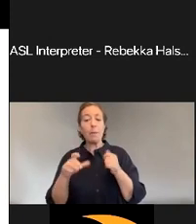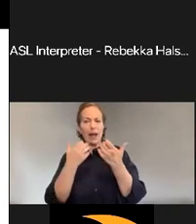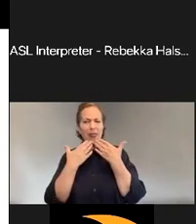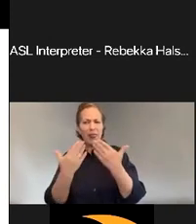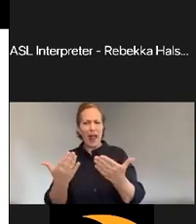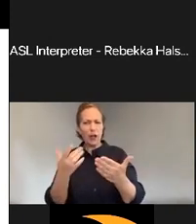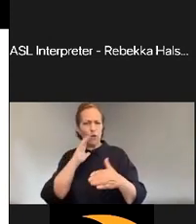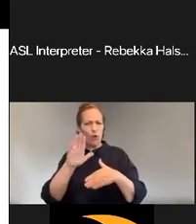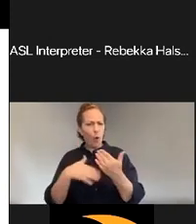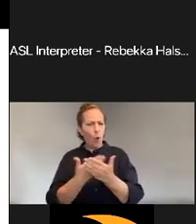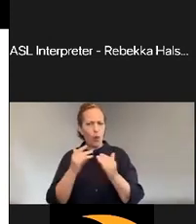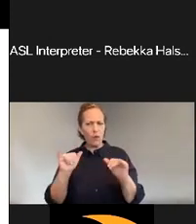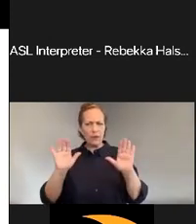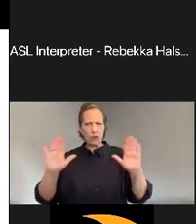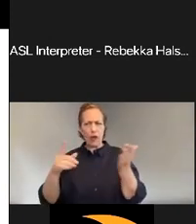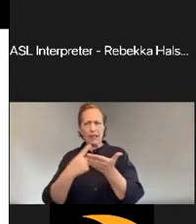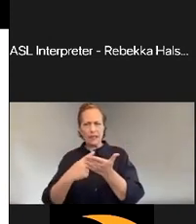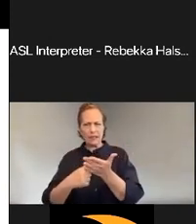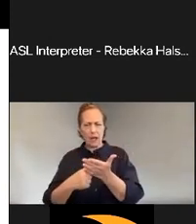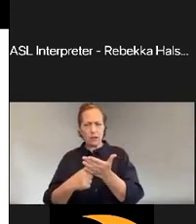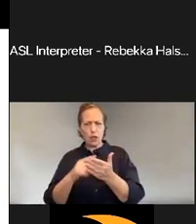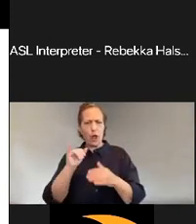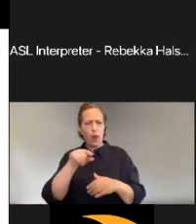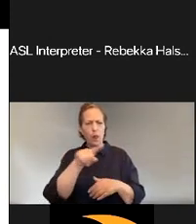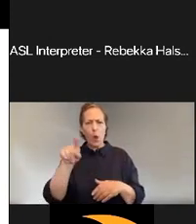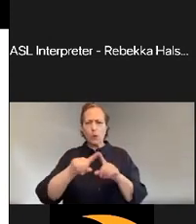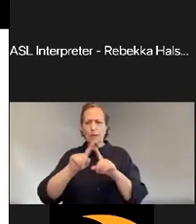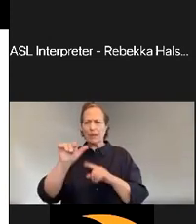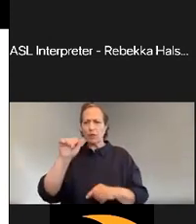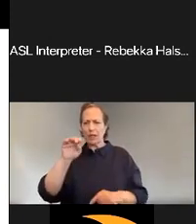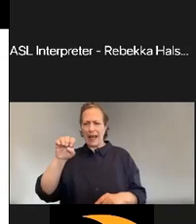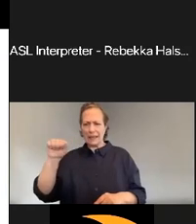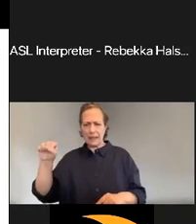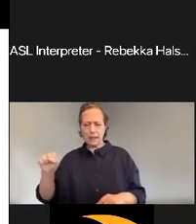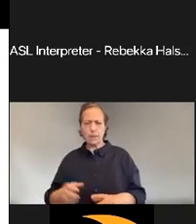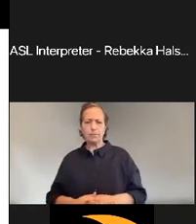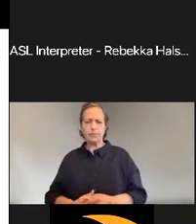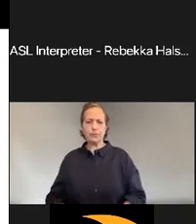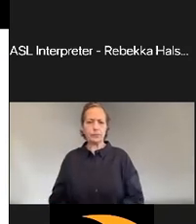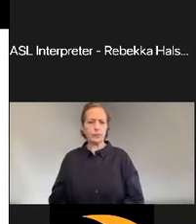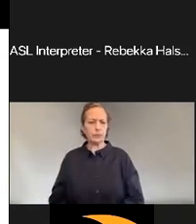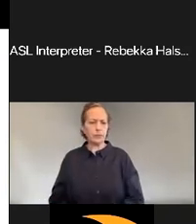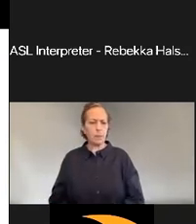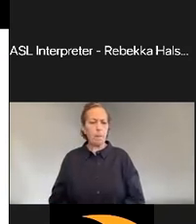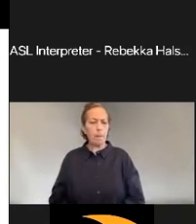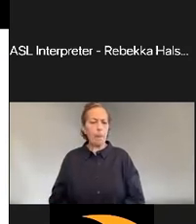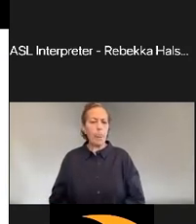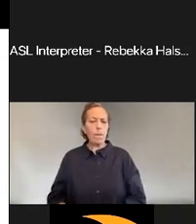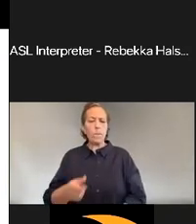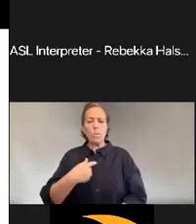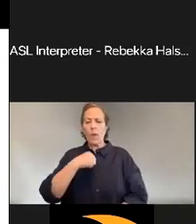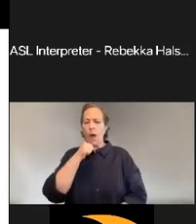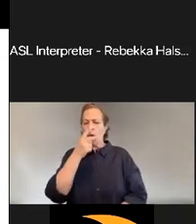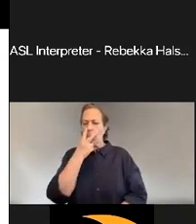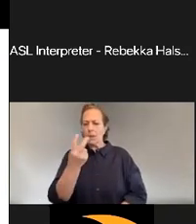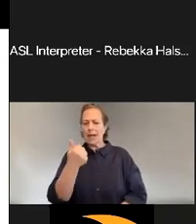of this good discussion on these cases and laying the groundwork for that. I don't see any questions in the chat box or